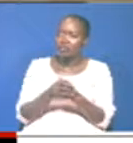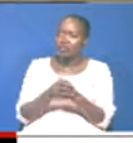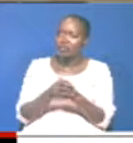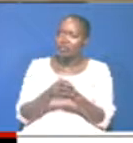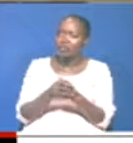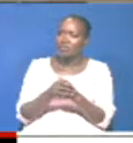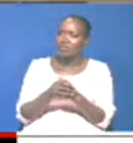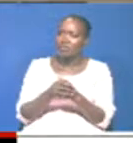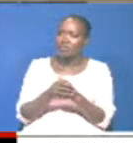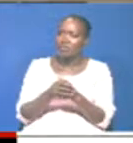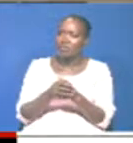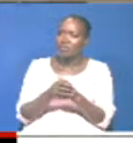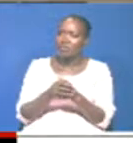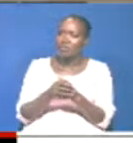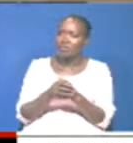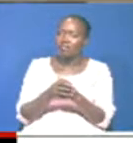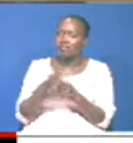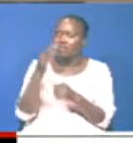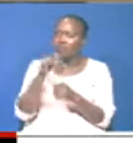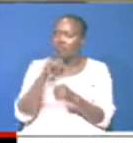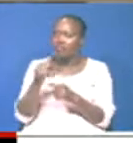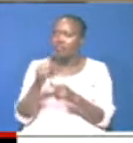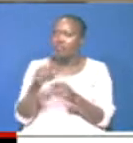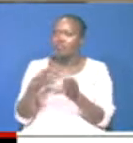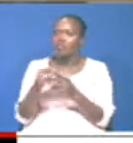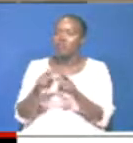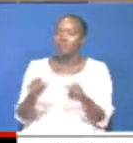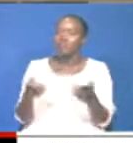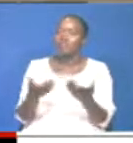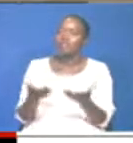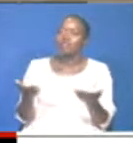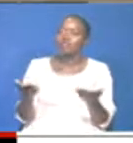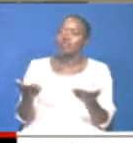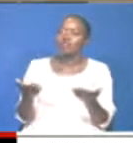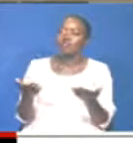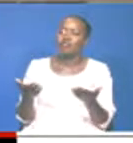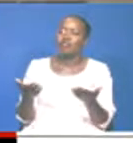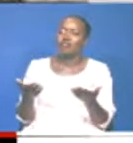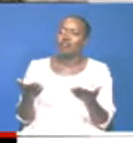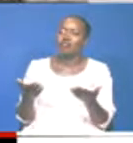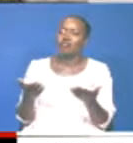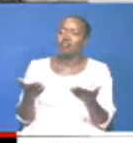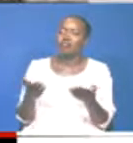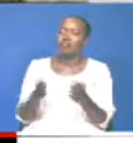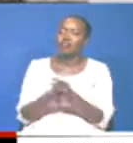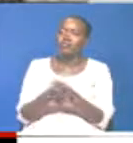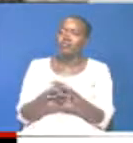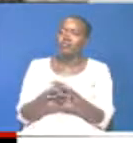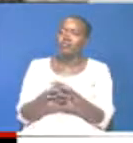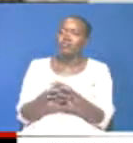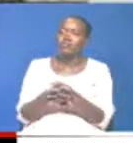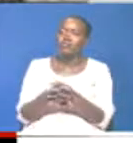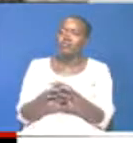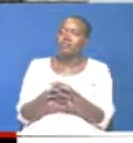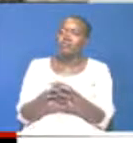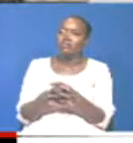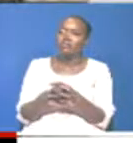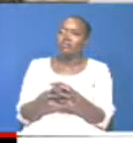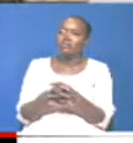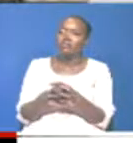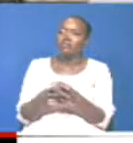And she was telling me, why can't you buy some shamba here? Kuna shamba in Akatu Alfutano, uwe na shamba. I told her, no, I love